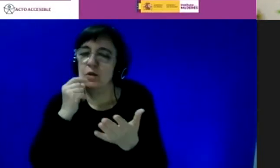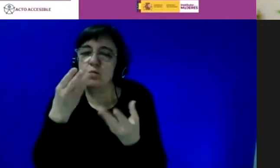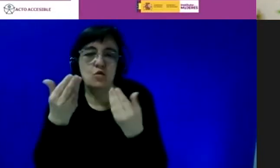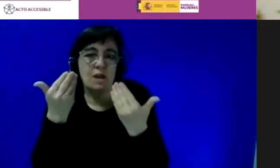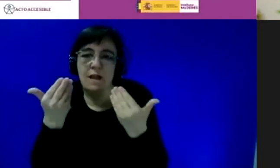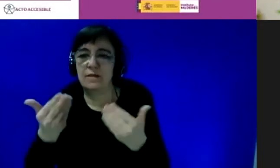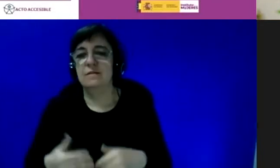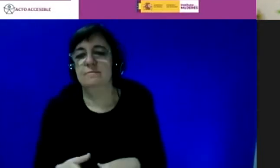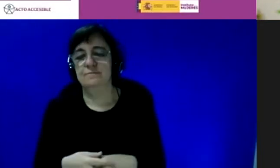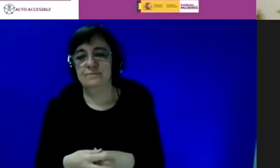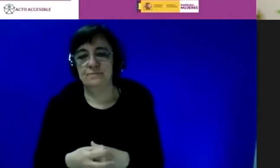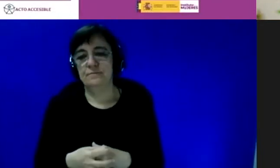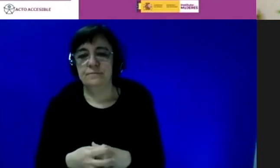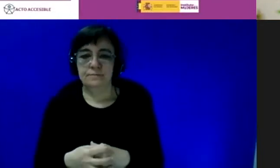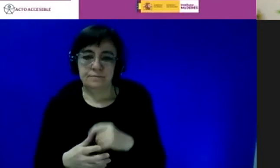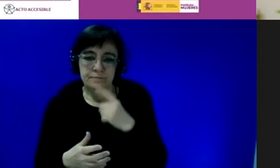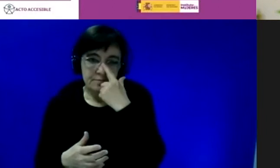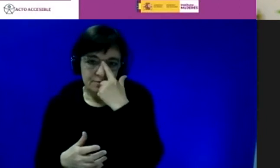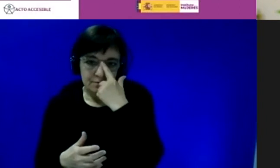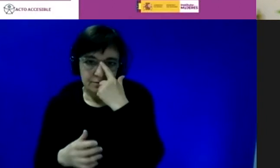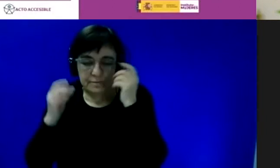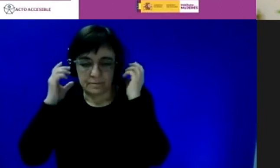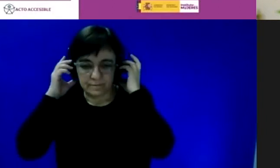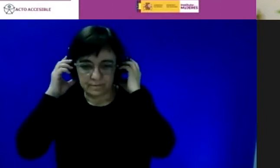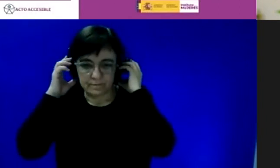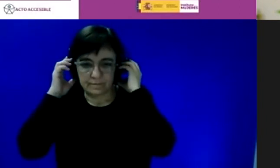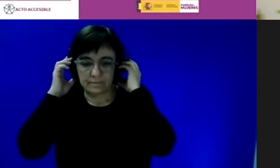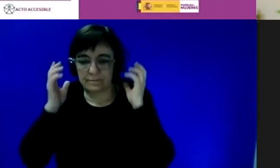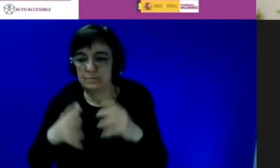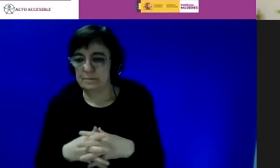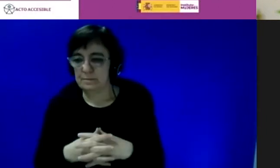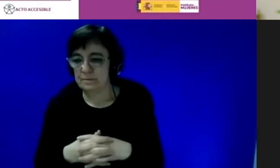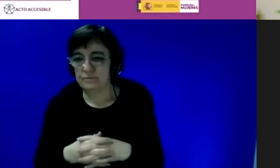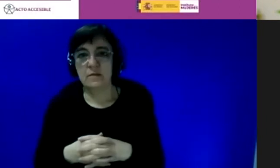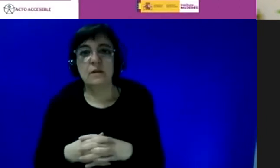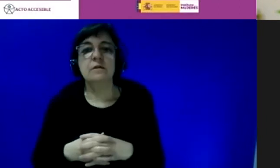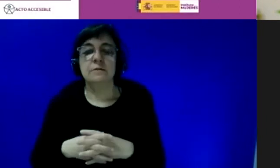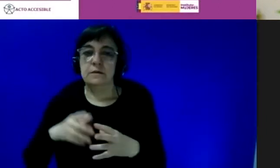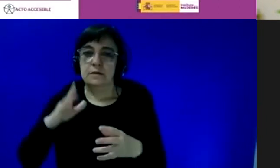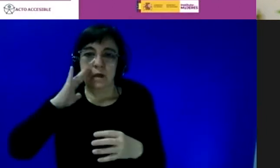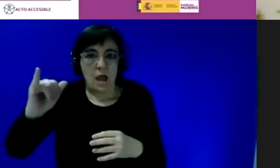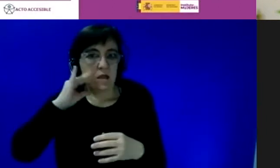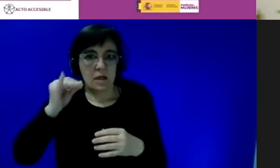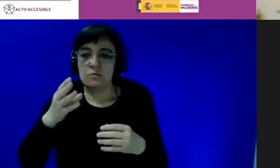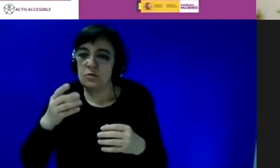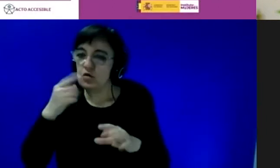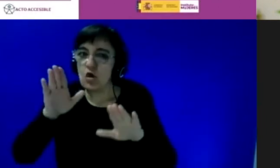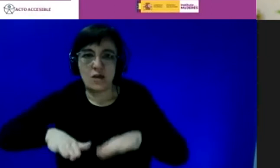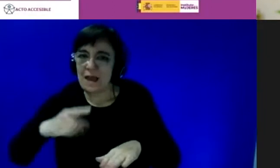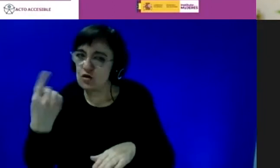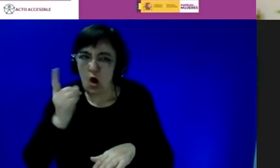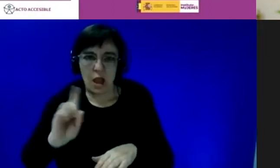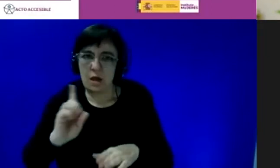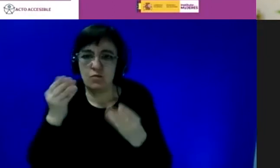Irina. You are not alone. We are with you. We are going to try to help you the best as we